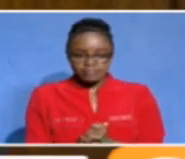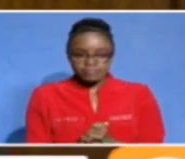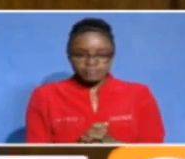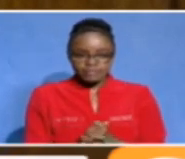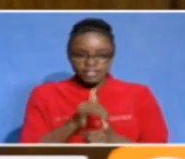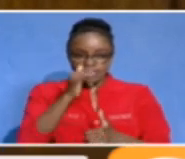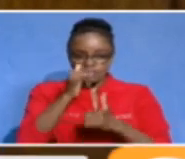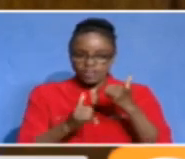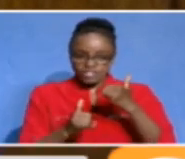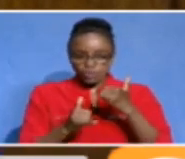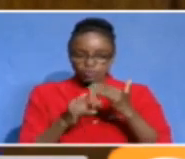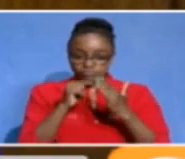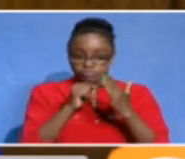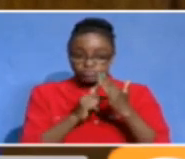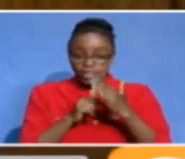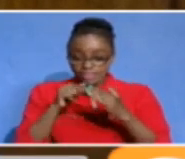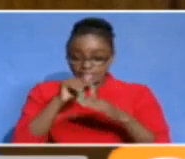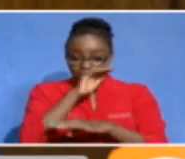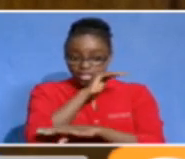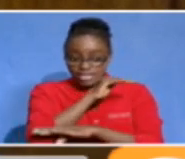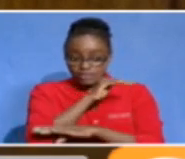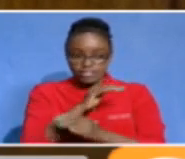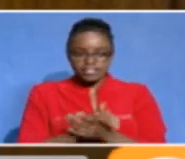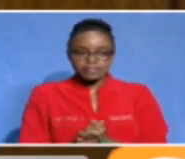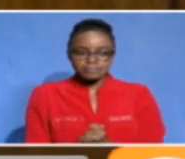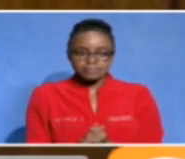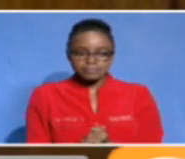the final tally. As of this evening,